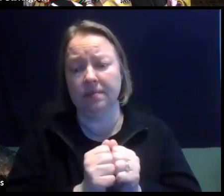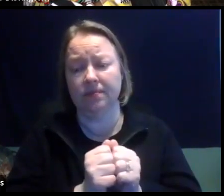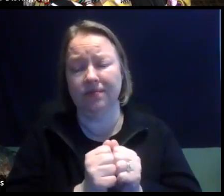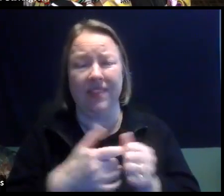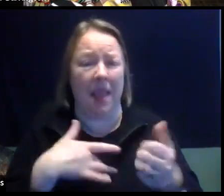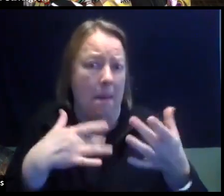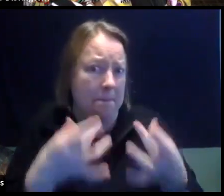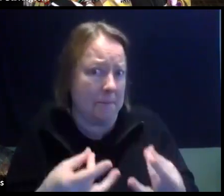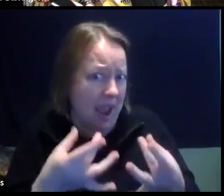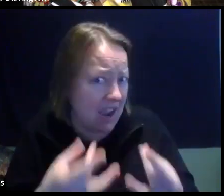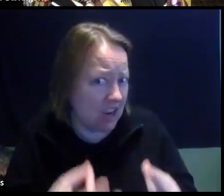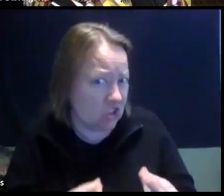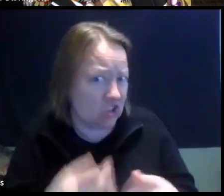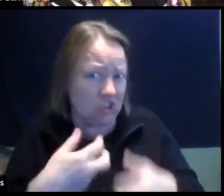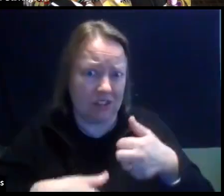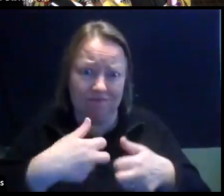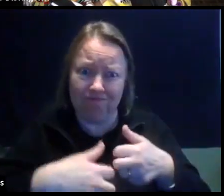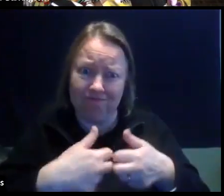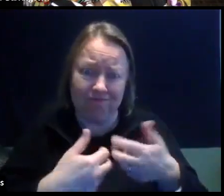compassion,